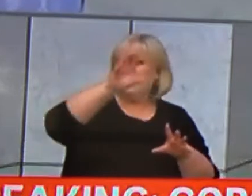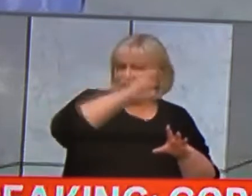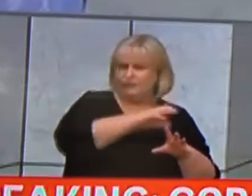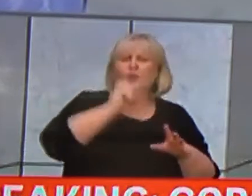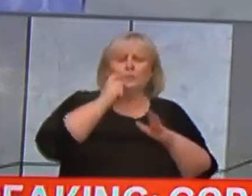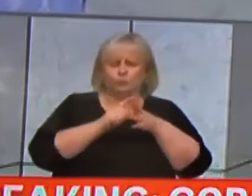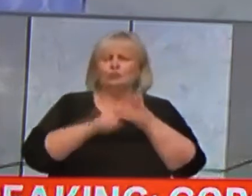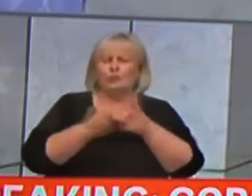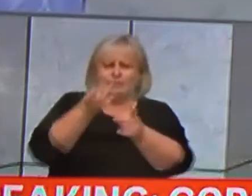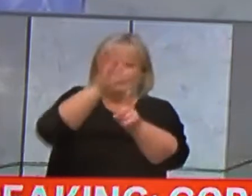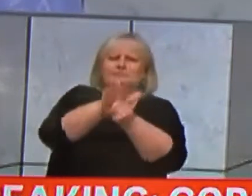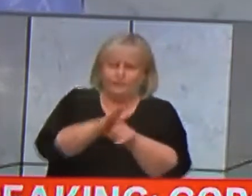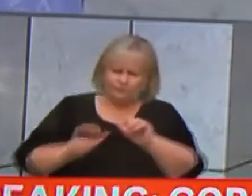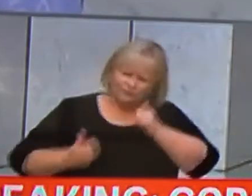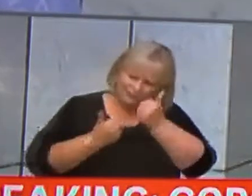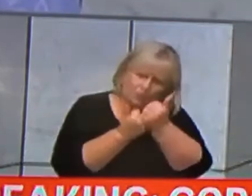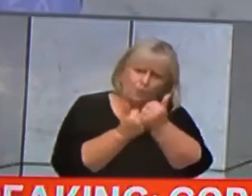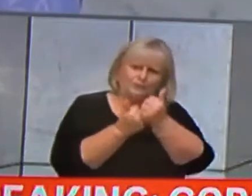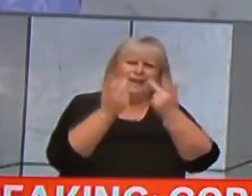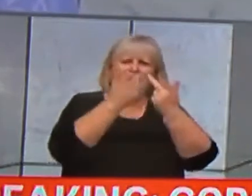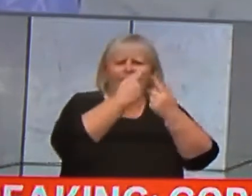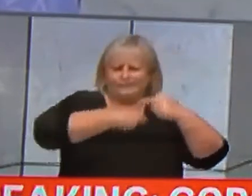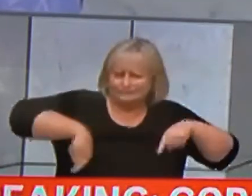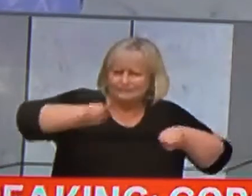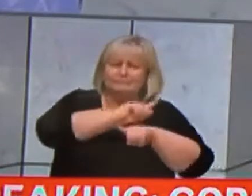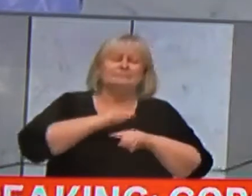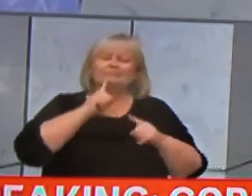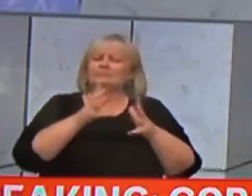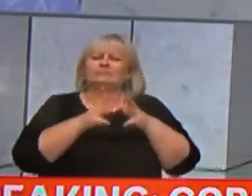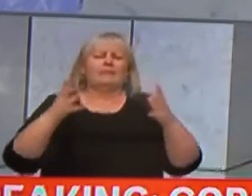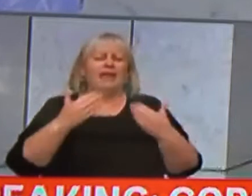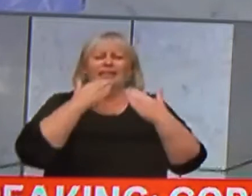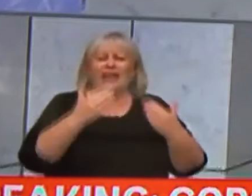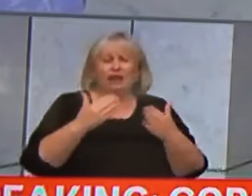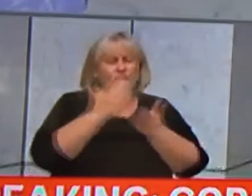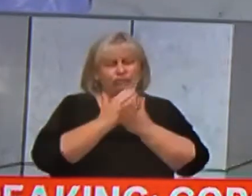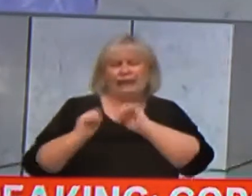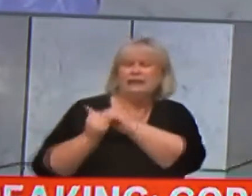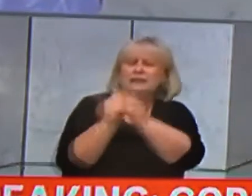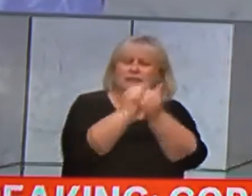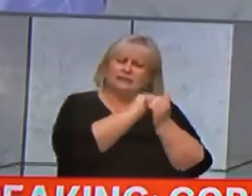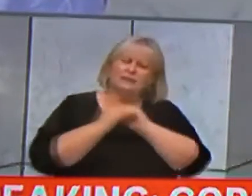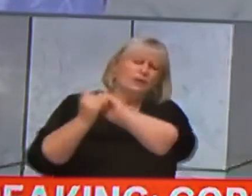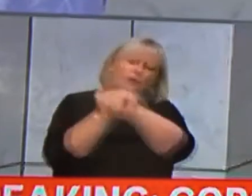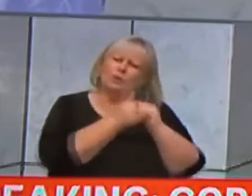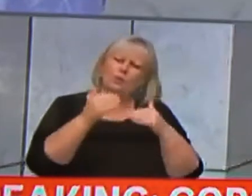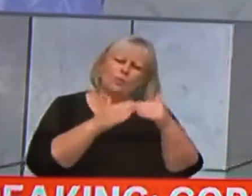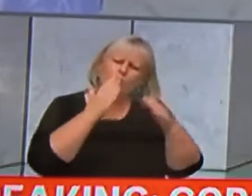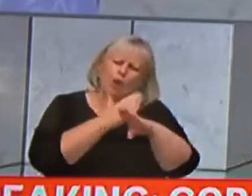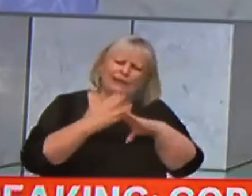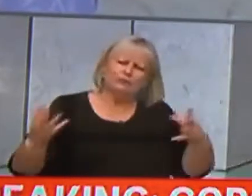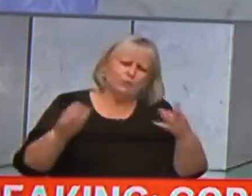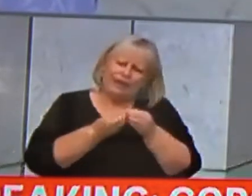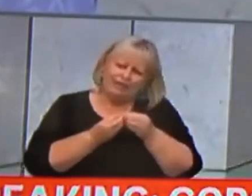the heavy lifting themselves to support their other states. And I thank them for the reciprocal nature in the way they're putting these arrangements in